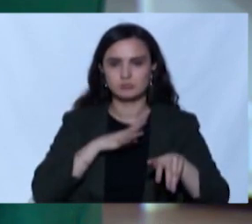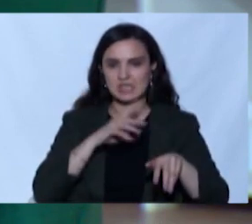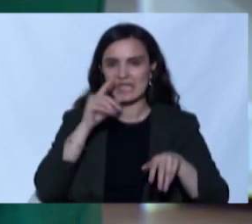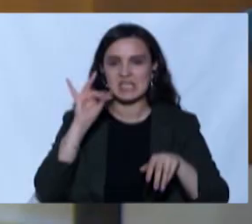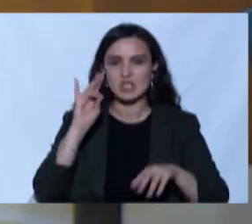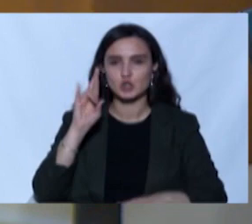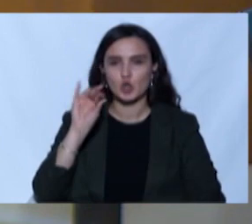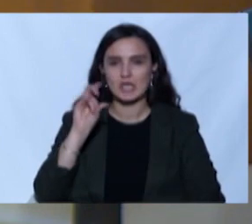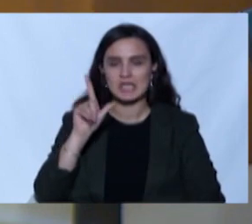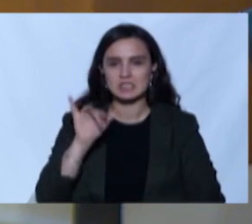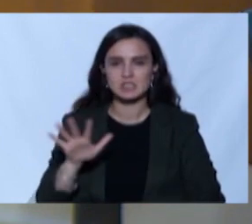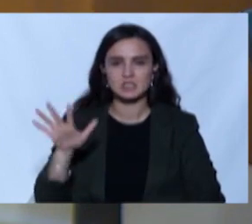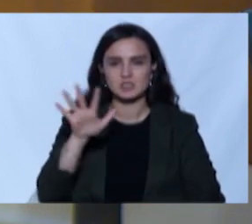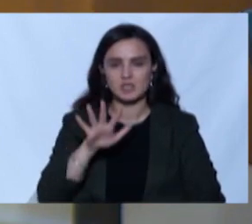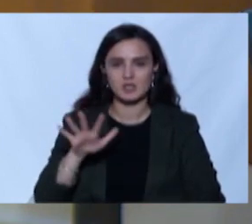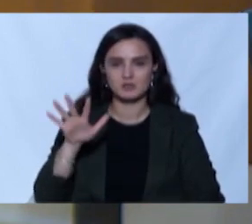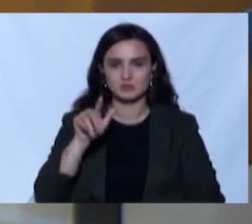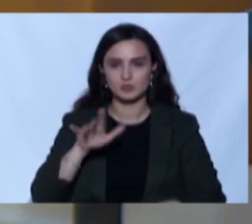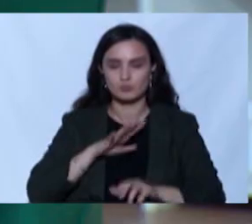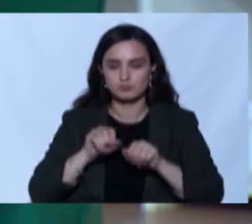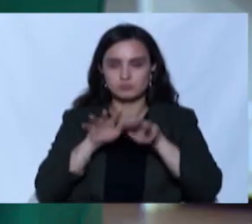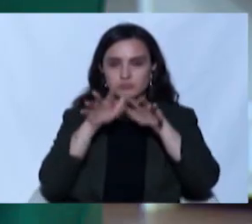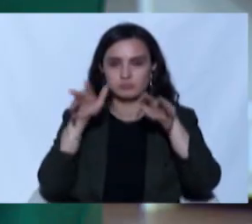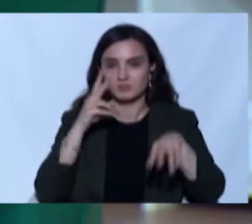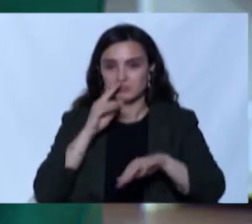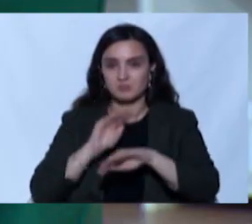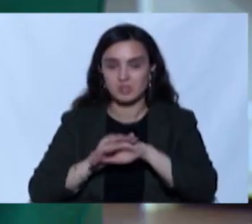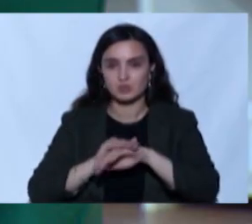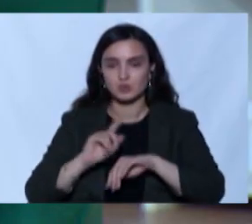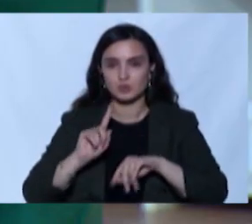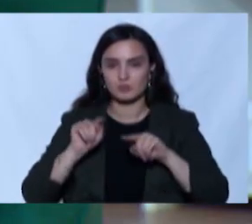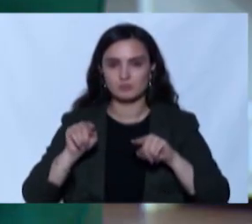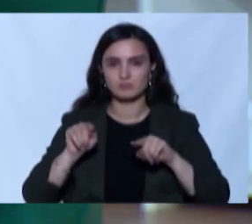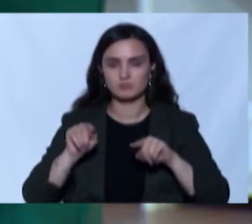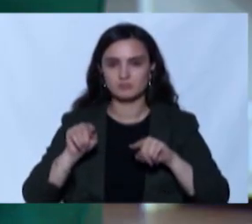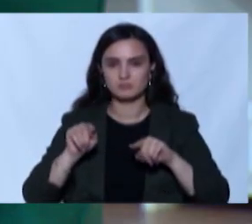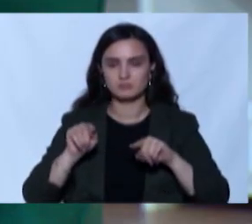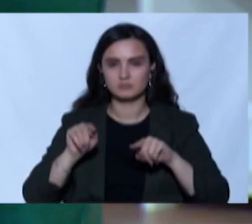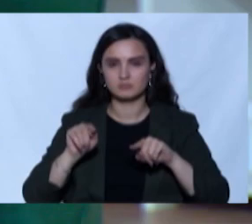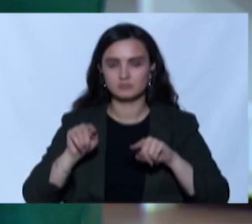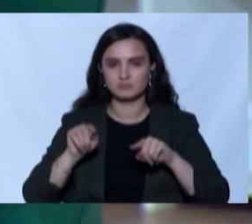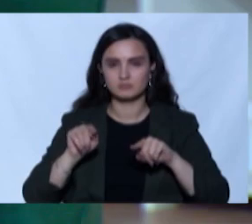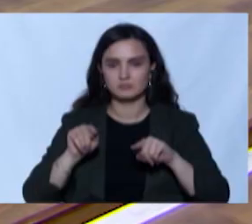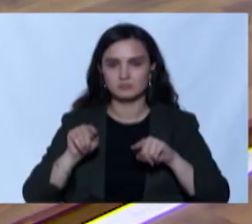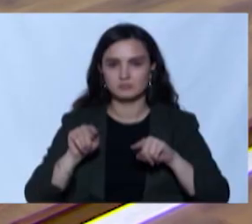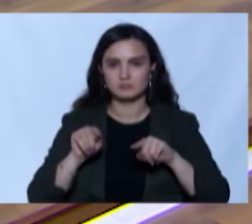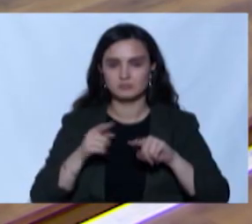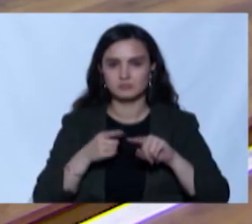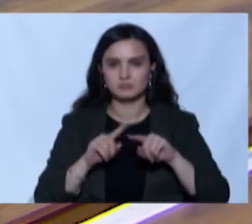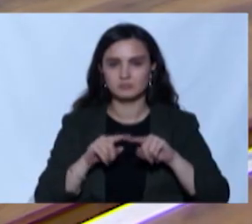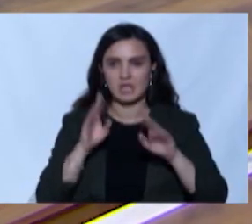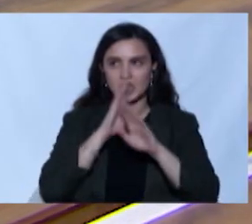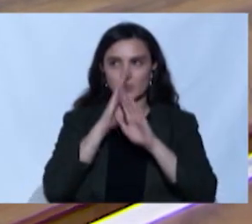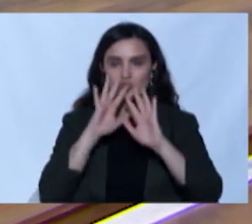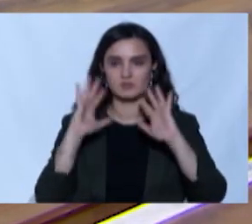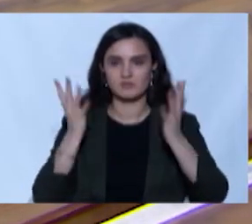Indonesia. Such a large eruption, in fact, that it put tons of ash into the atmosphere,